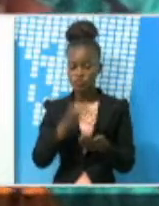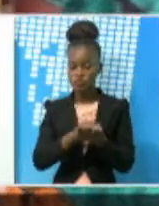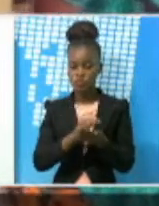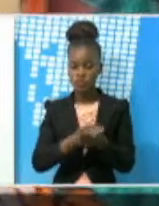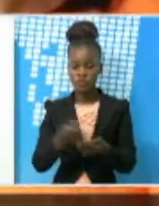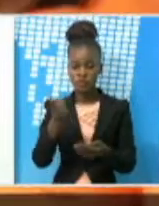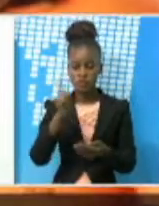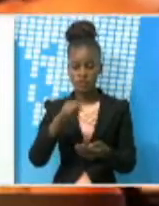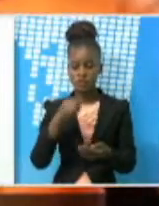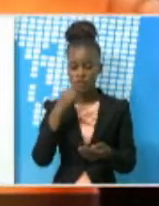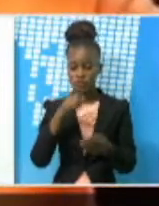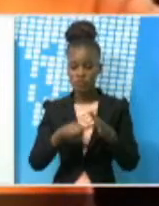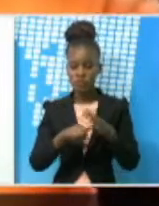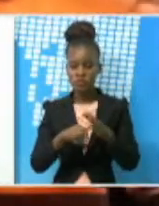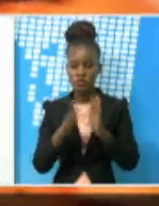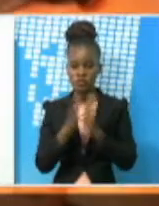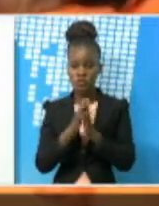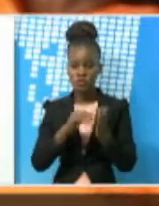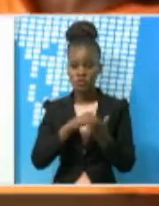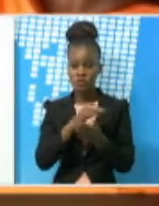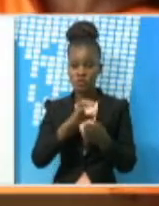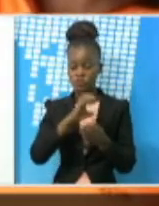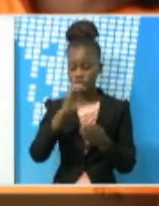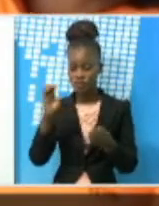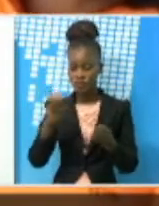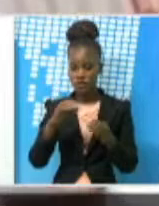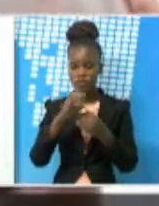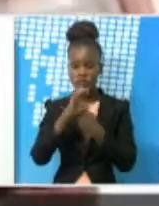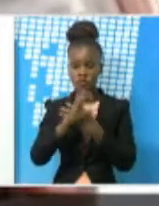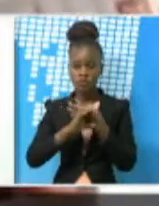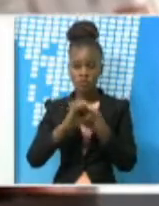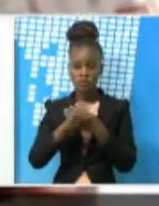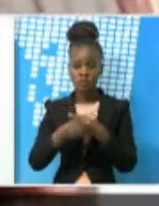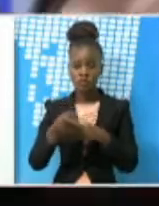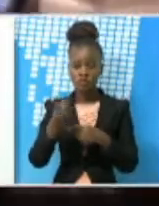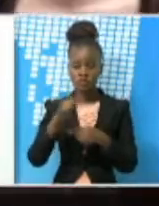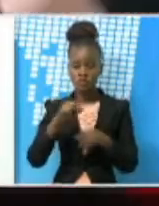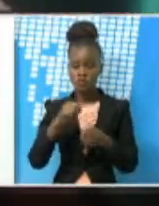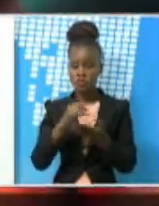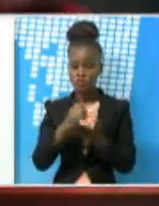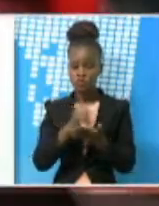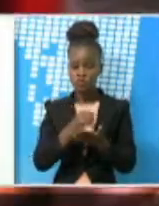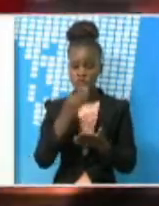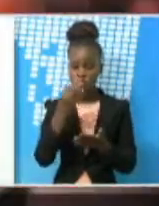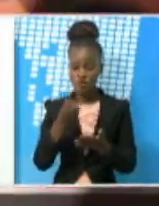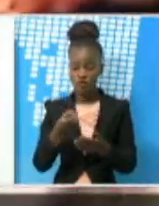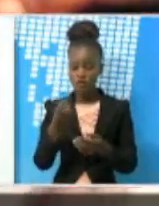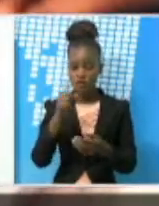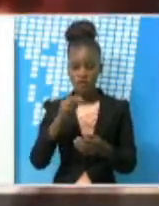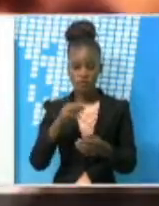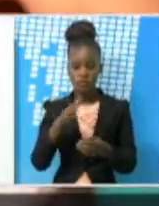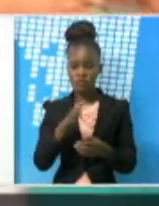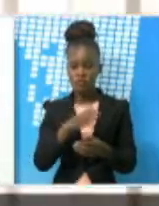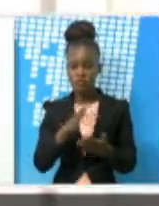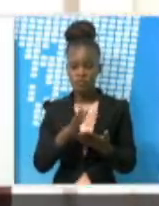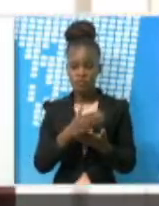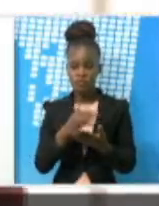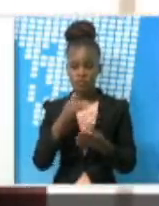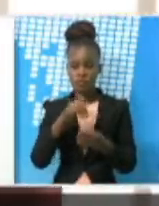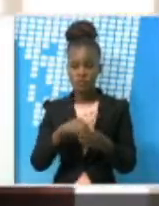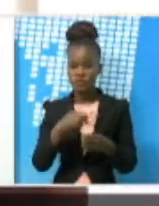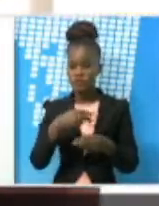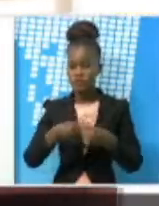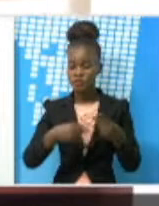the umbrella body of all Ssokos across the country, petitioned the government challenging the 30% tax on their annual surplus. In